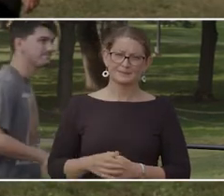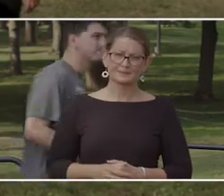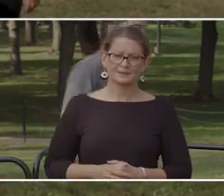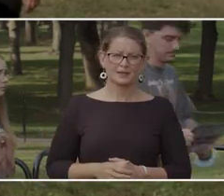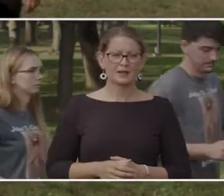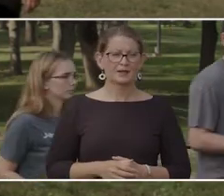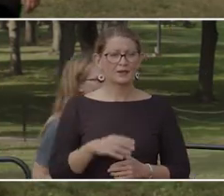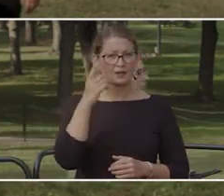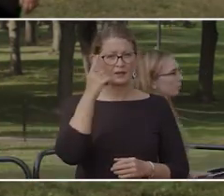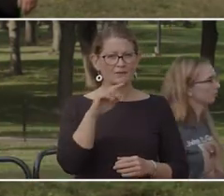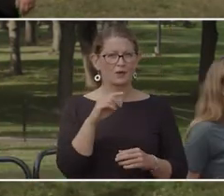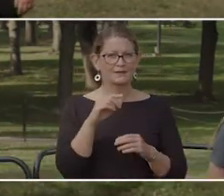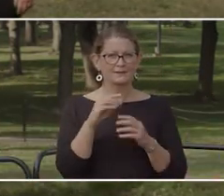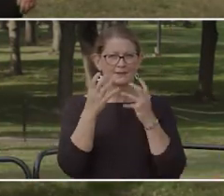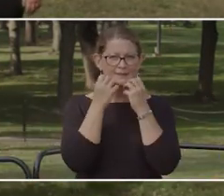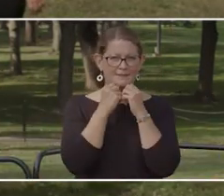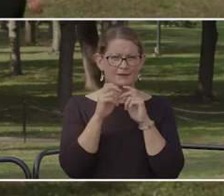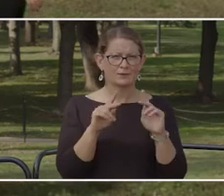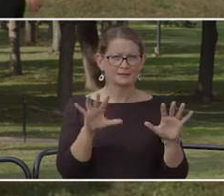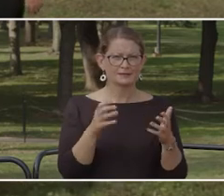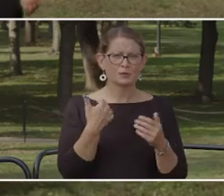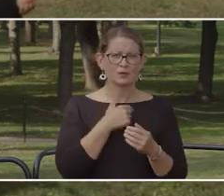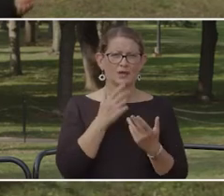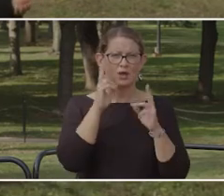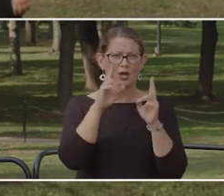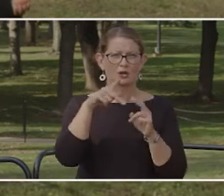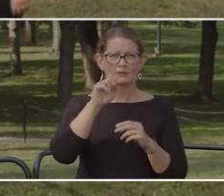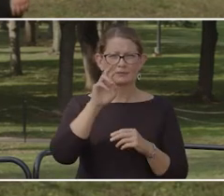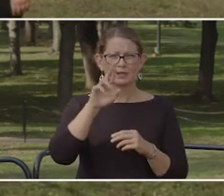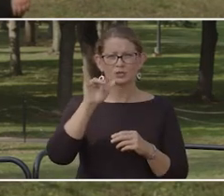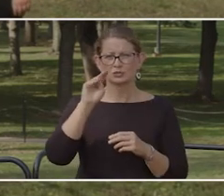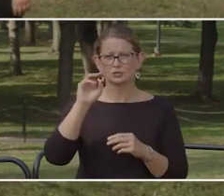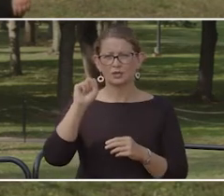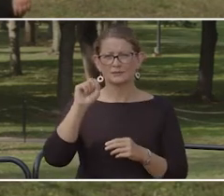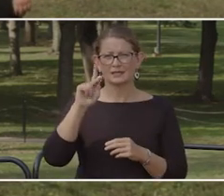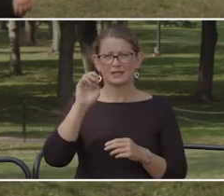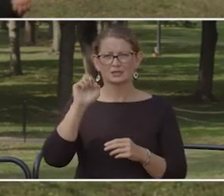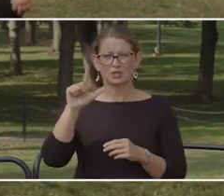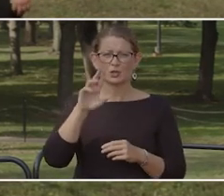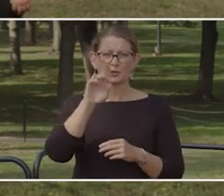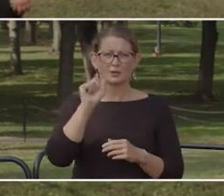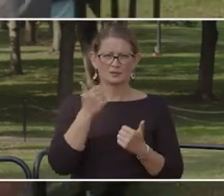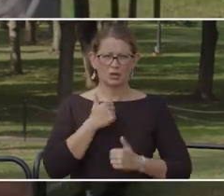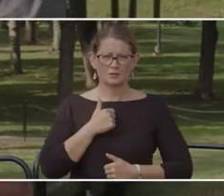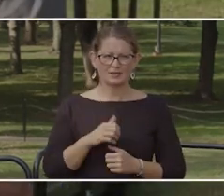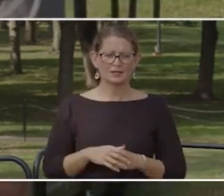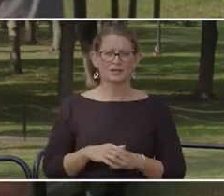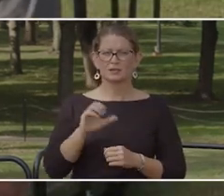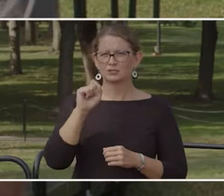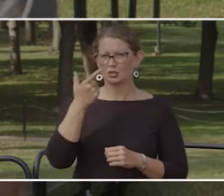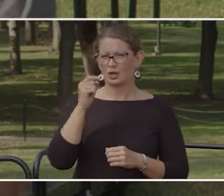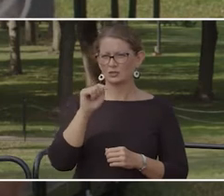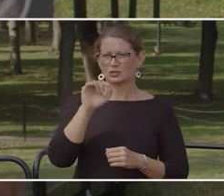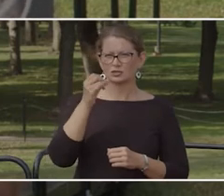On behalf of loved ones, we honor Peter James Hundahl, U.S. Army. Sergeant